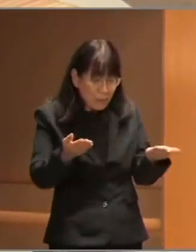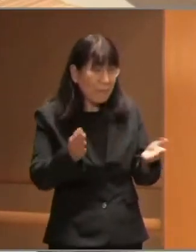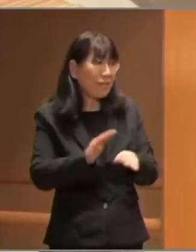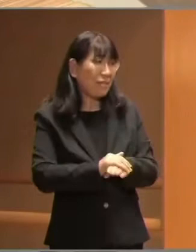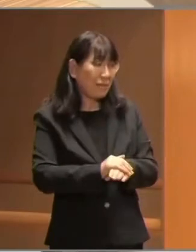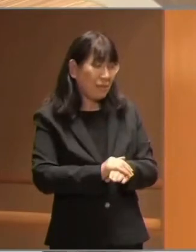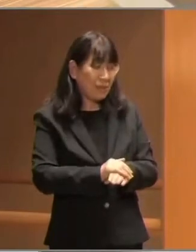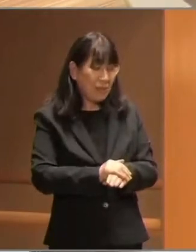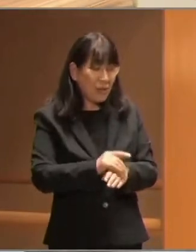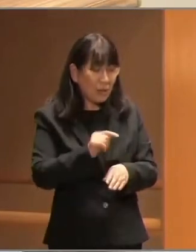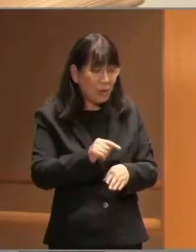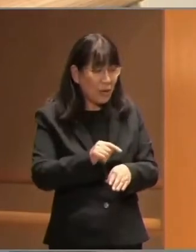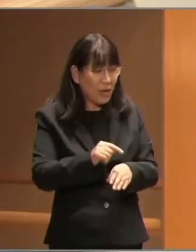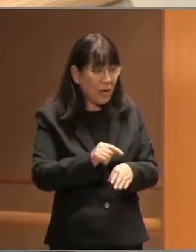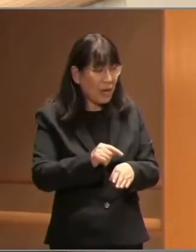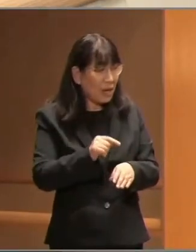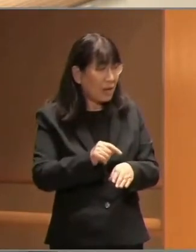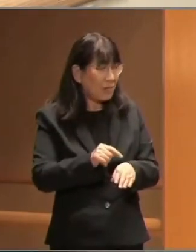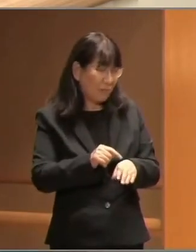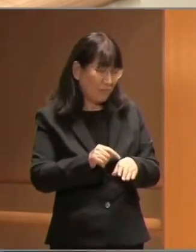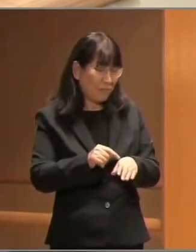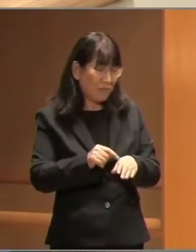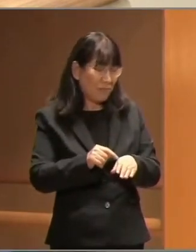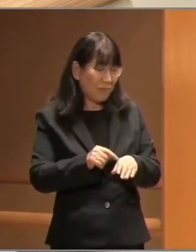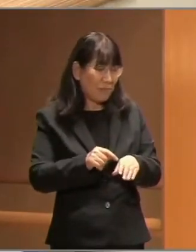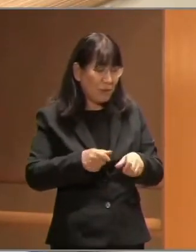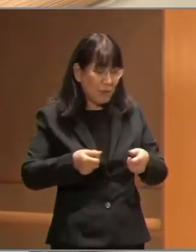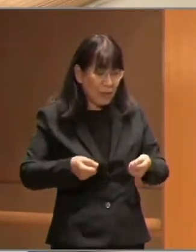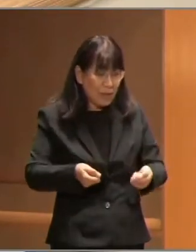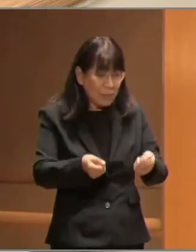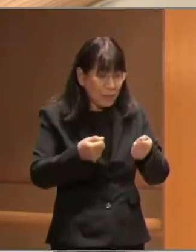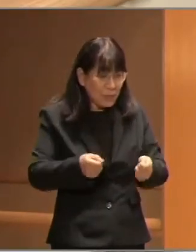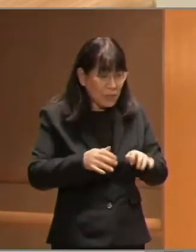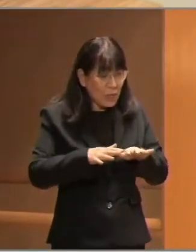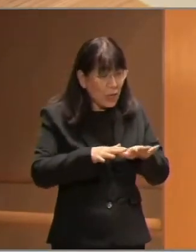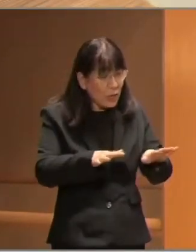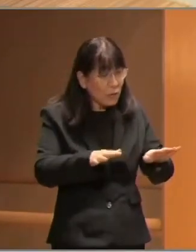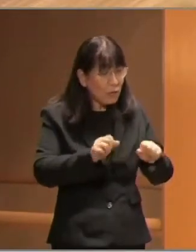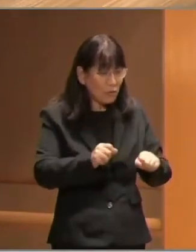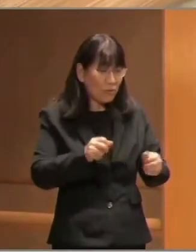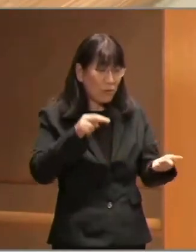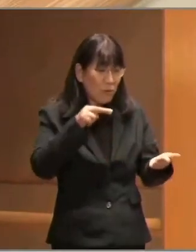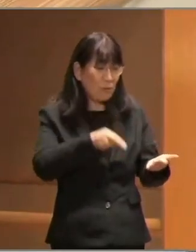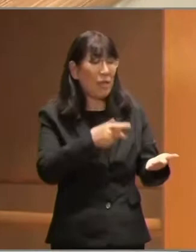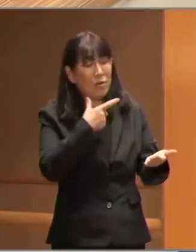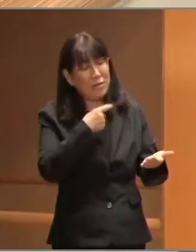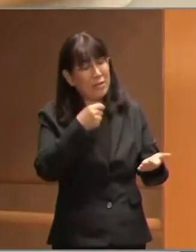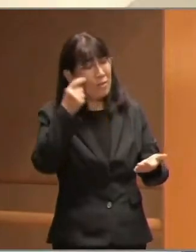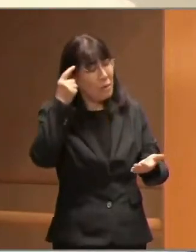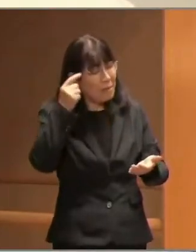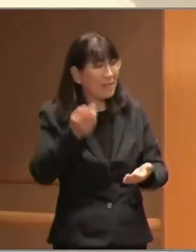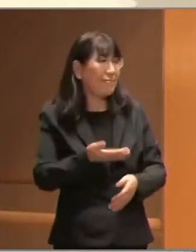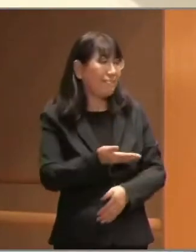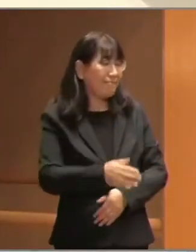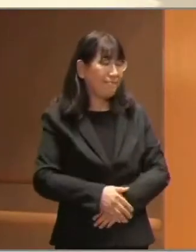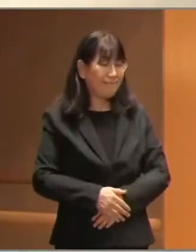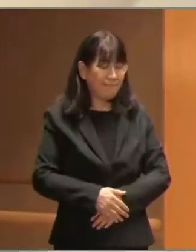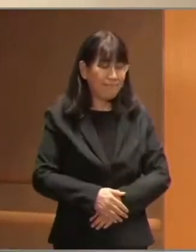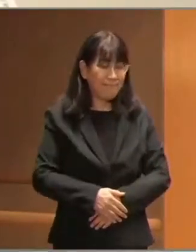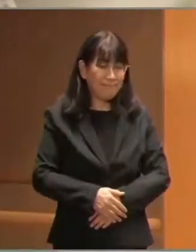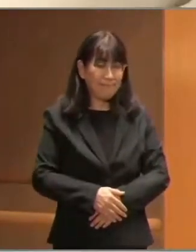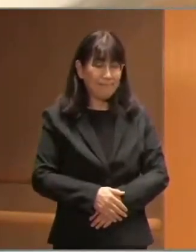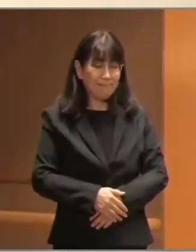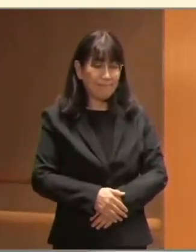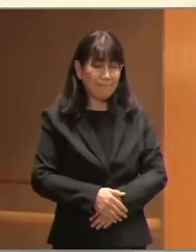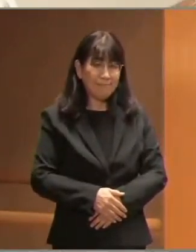screens. These screens really decide the quality or the features of the paper. So let me just introduce